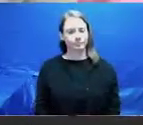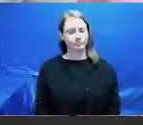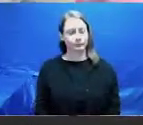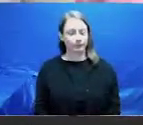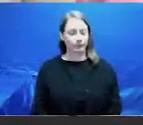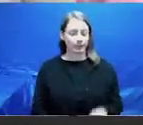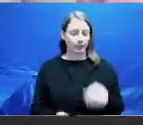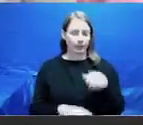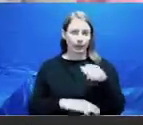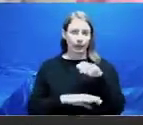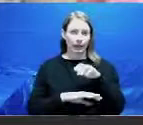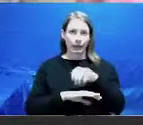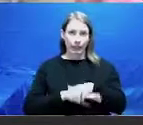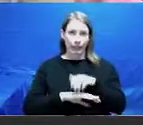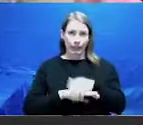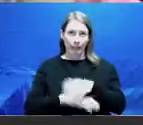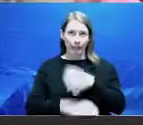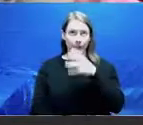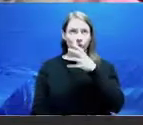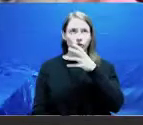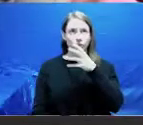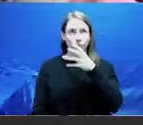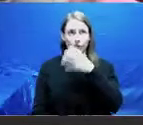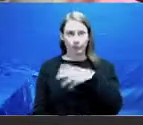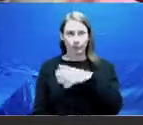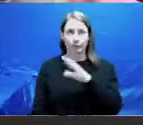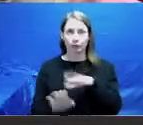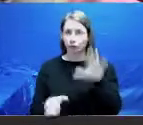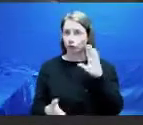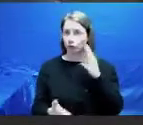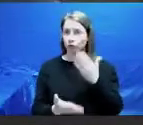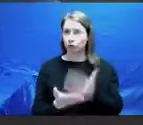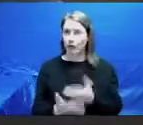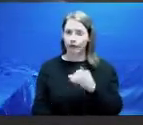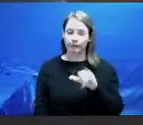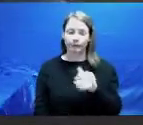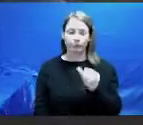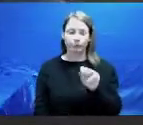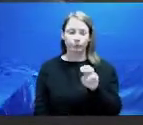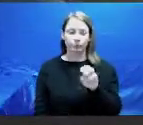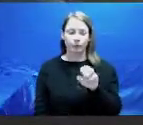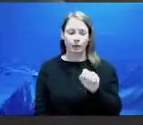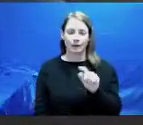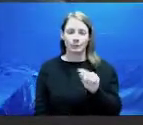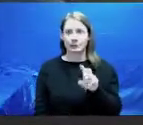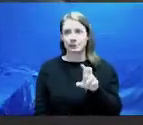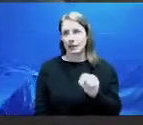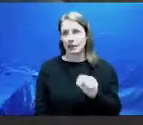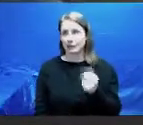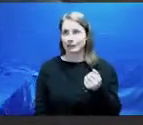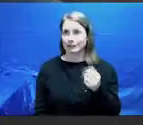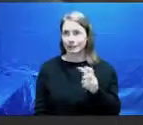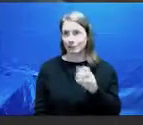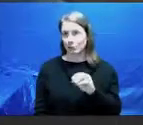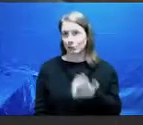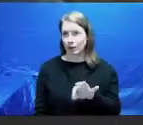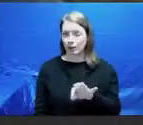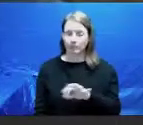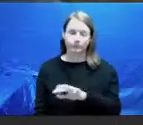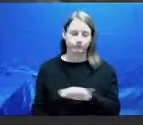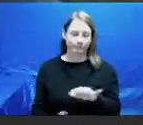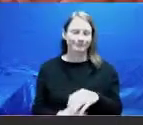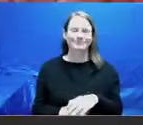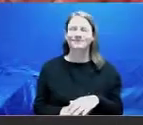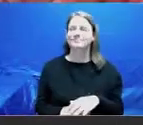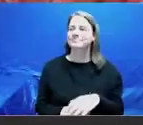in 1609. The next year, Keep It or Junk It is a step-by-step process which enables students not just